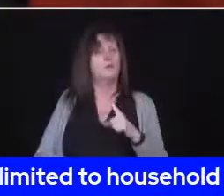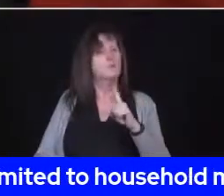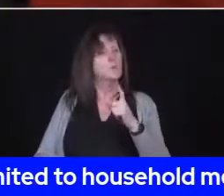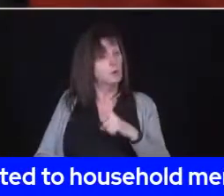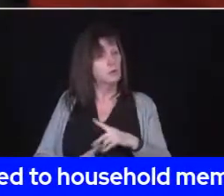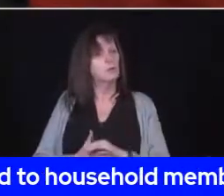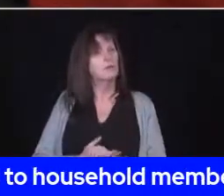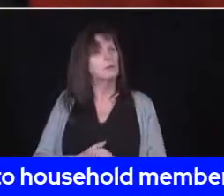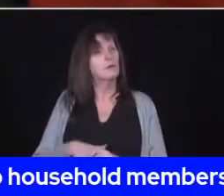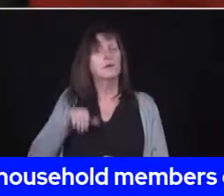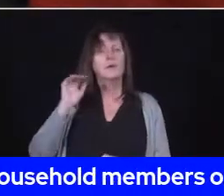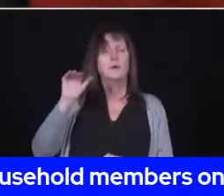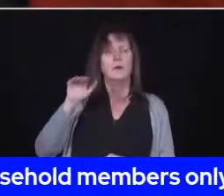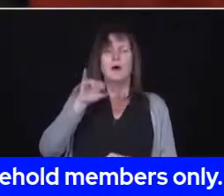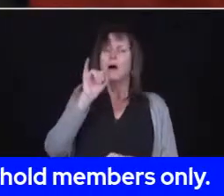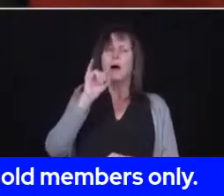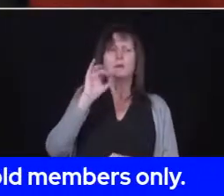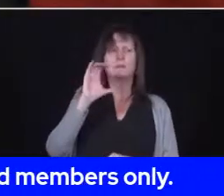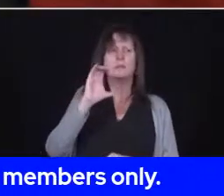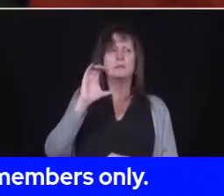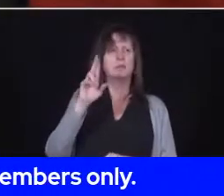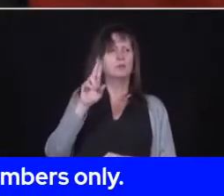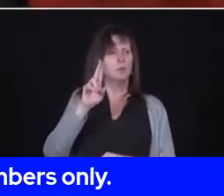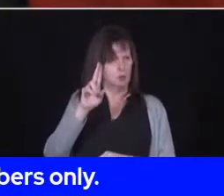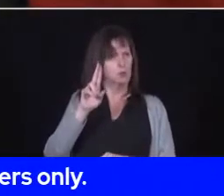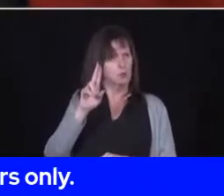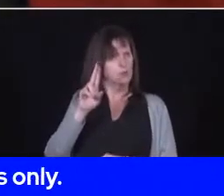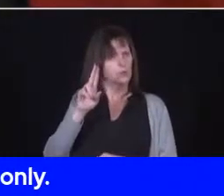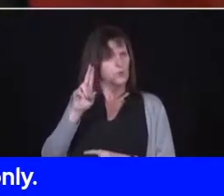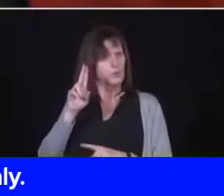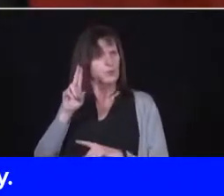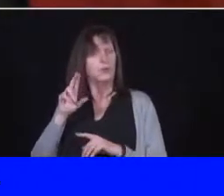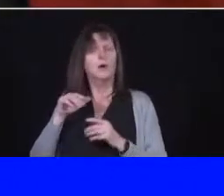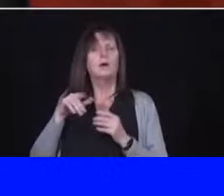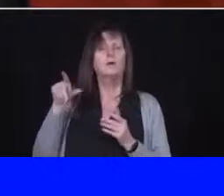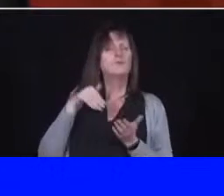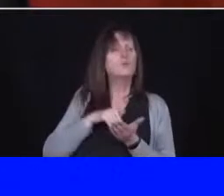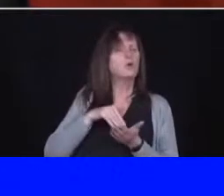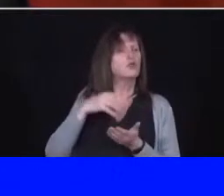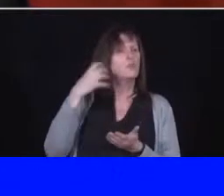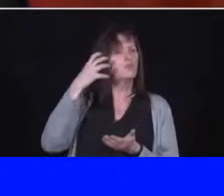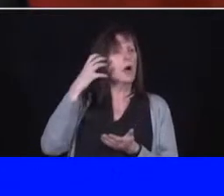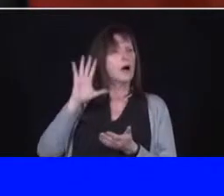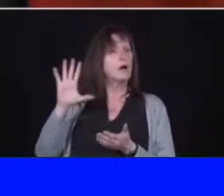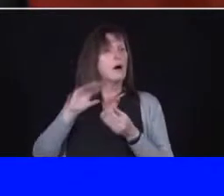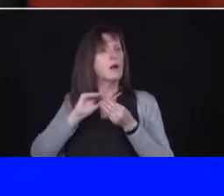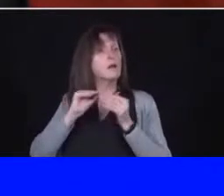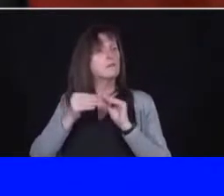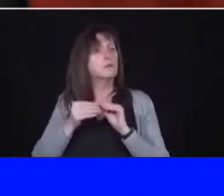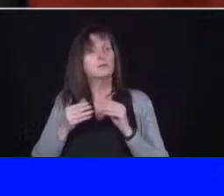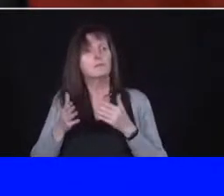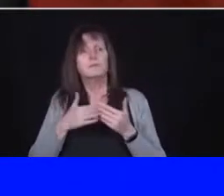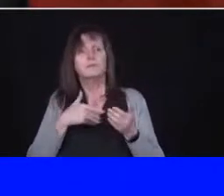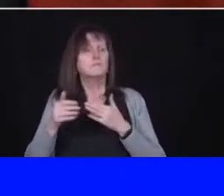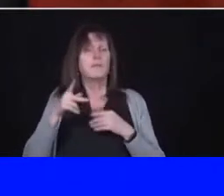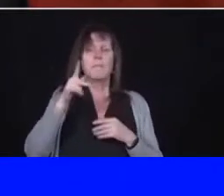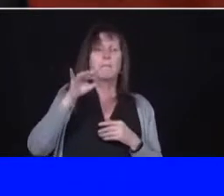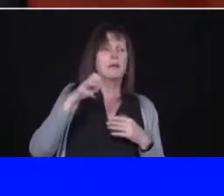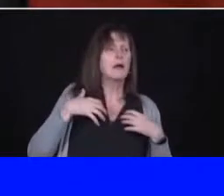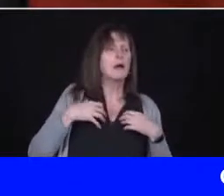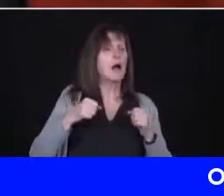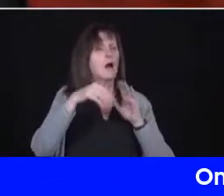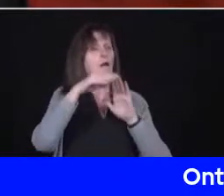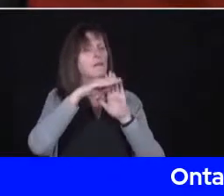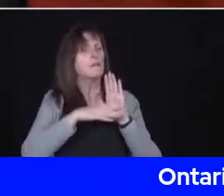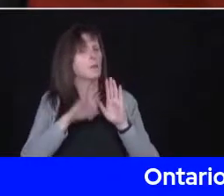Brown's numbers show that no matter what changes are made to the public health measures, those ICUs are going to hit levels that I think we all